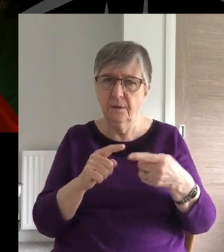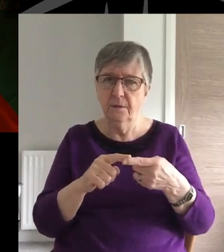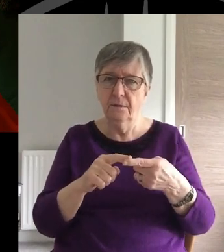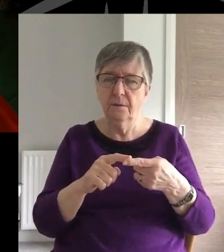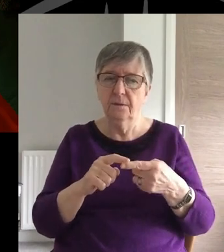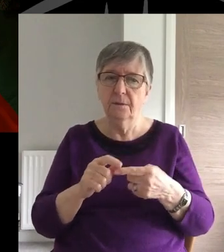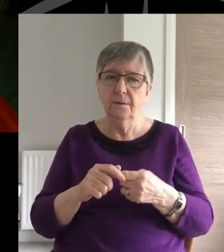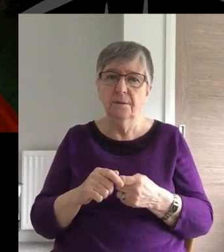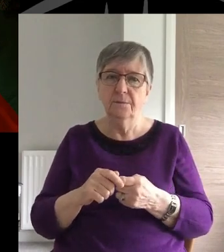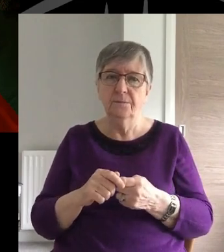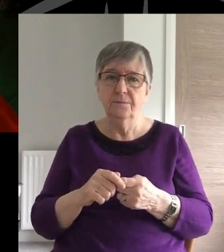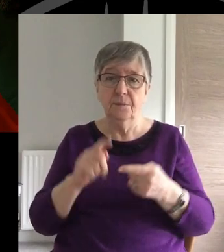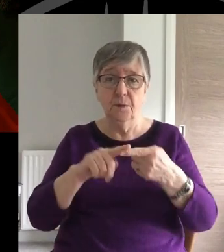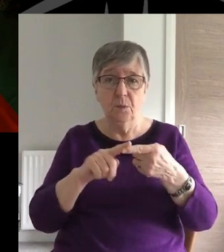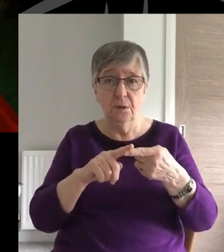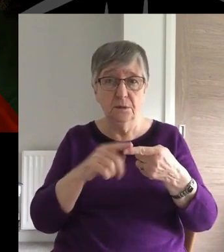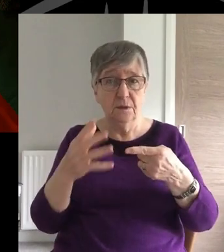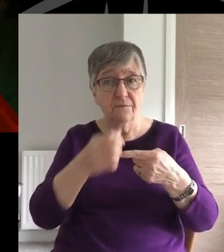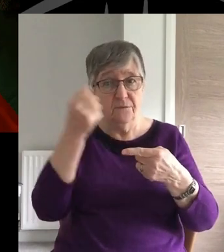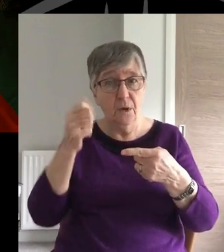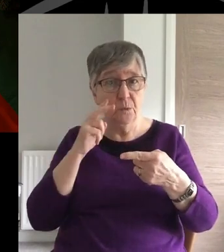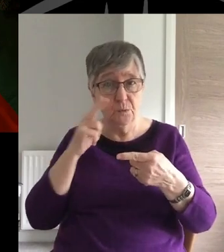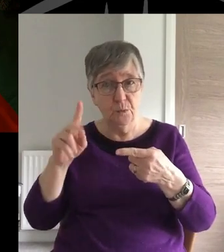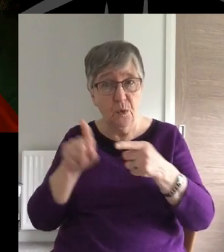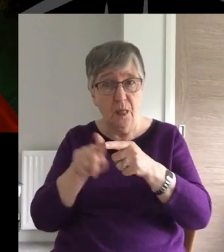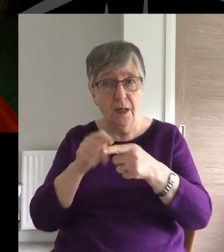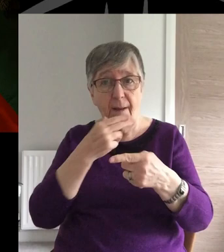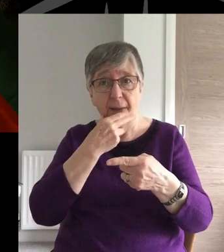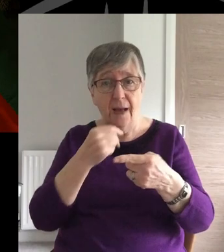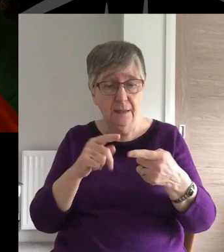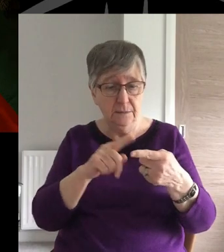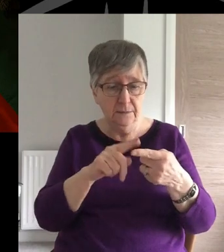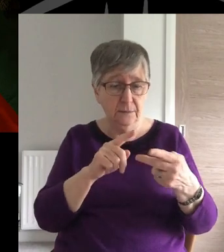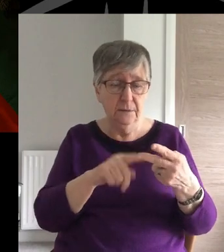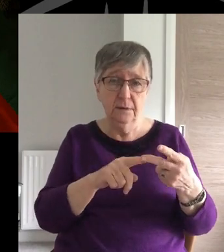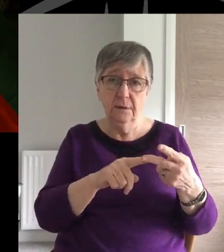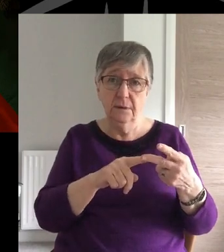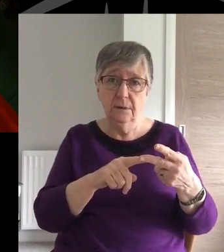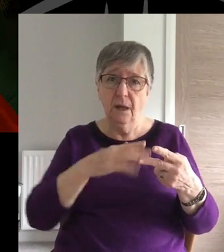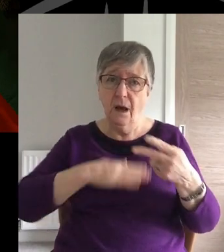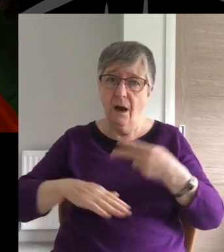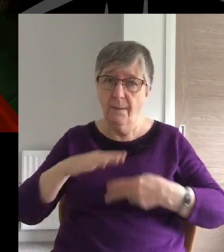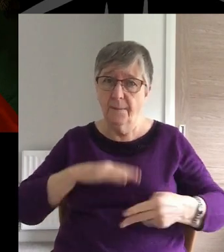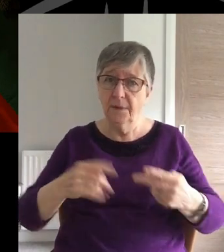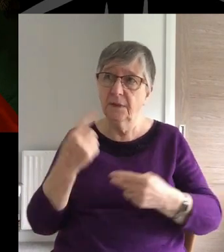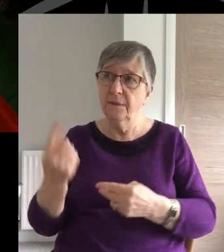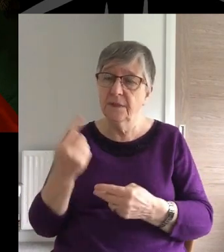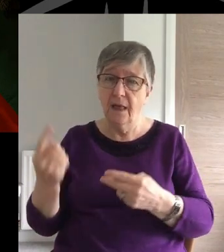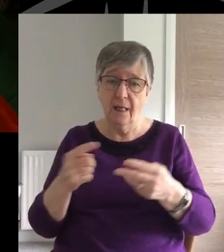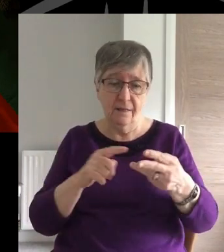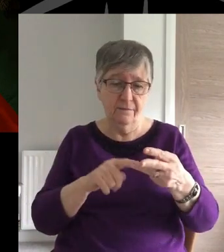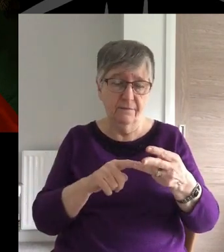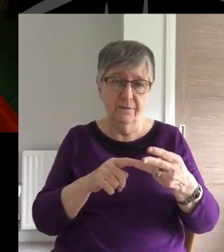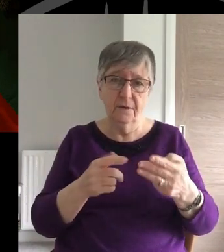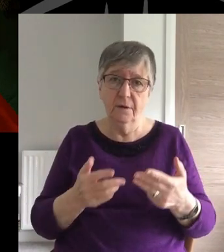steps. He was found in appearance as a man. He humbled